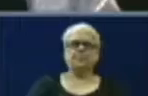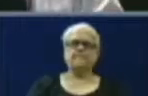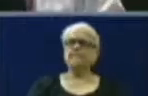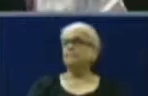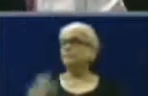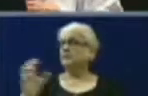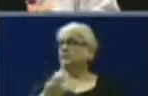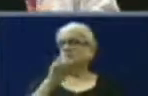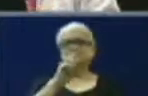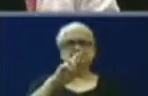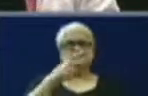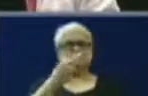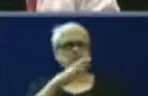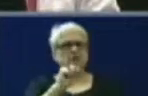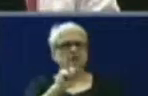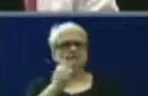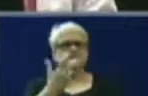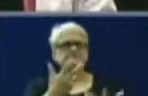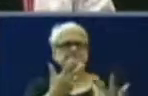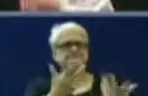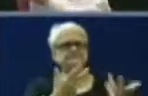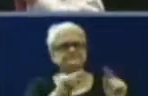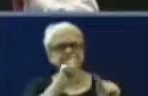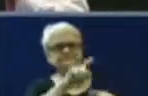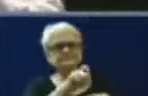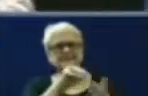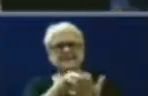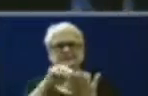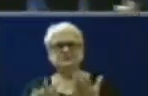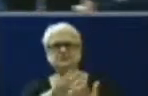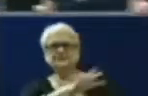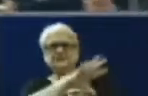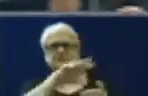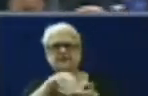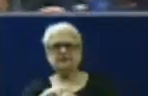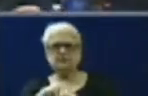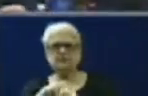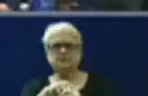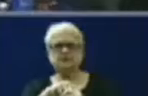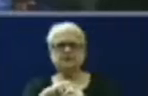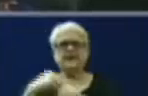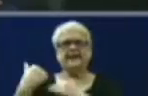be, how will we incorporate them into the accountability system? How,